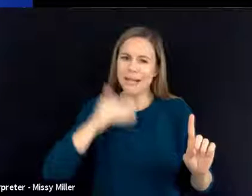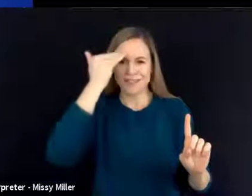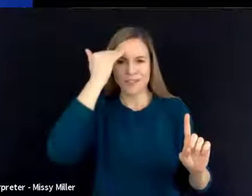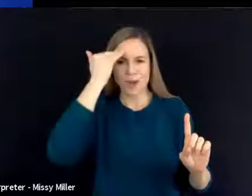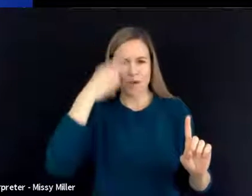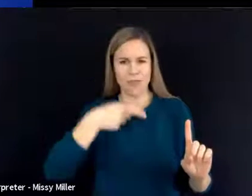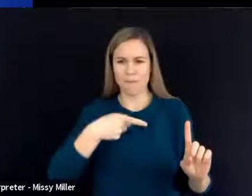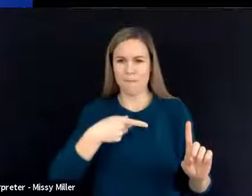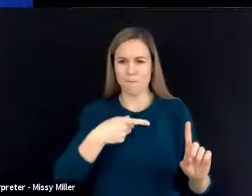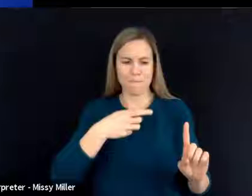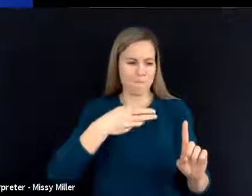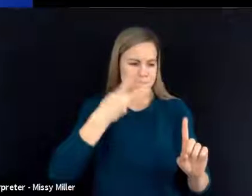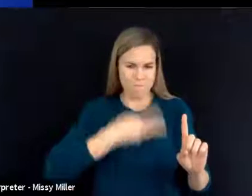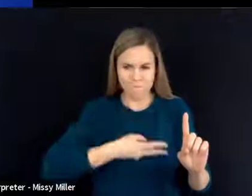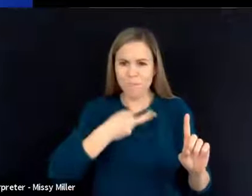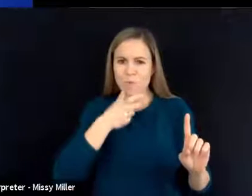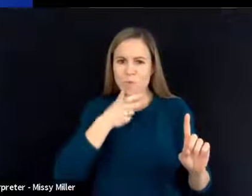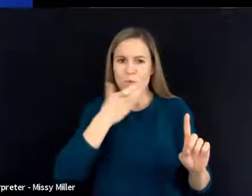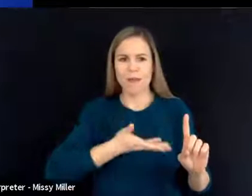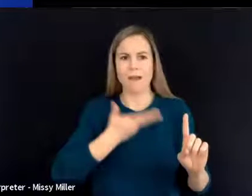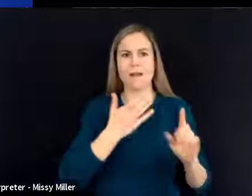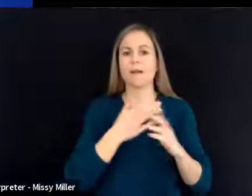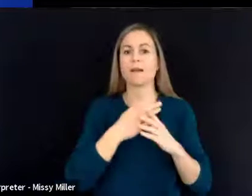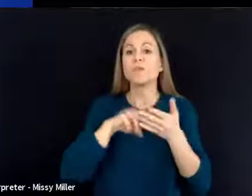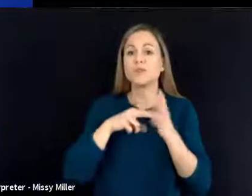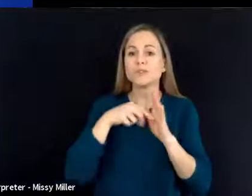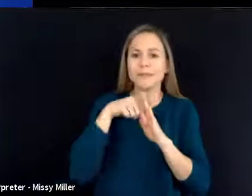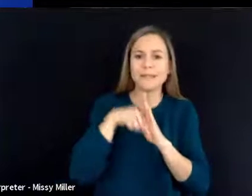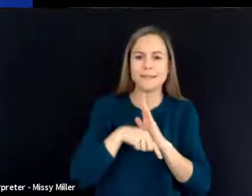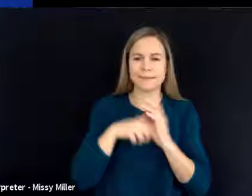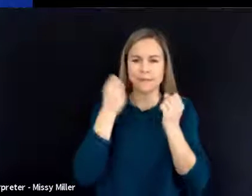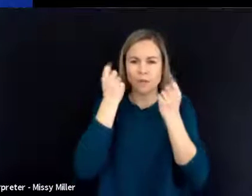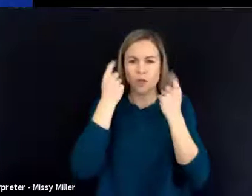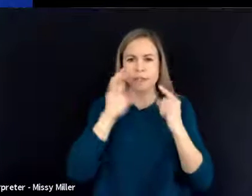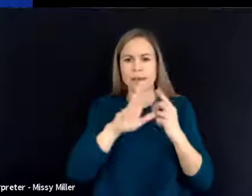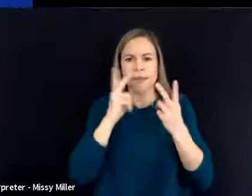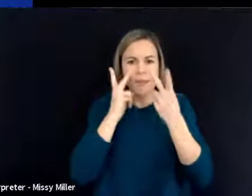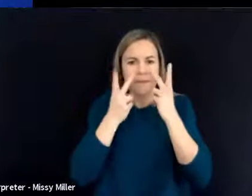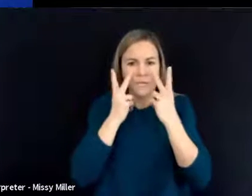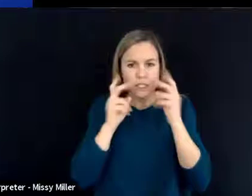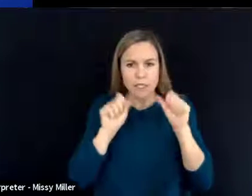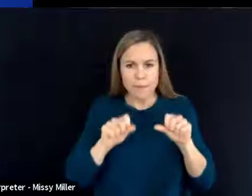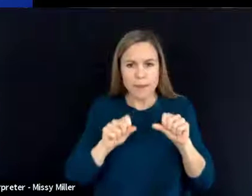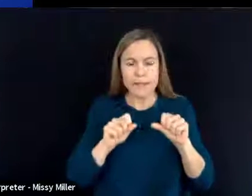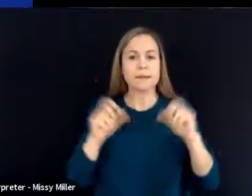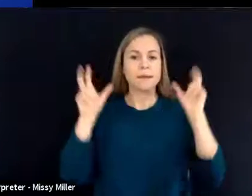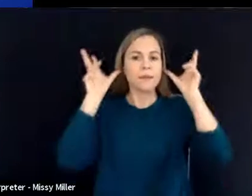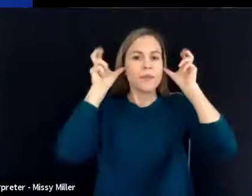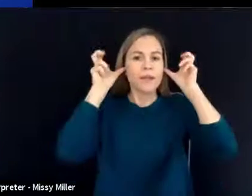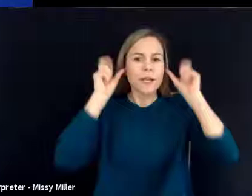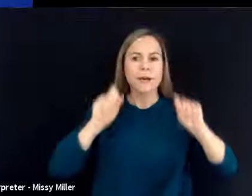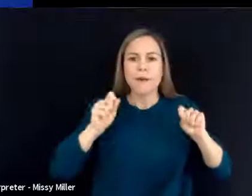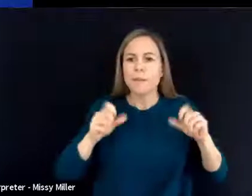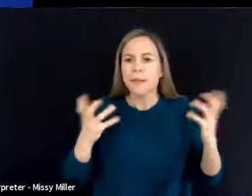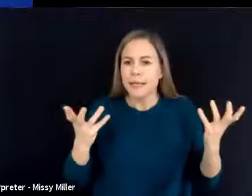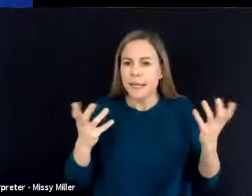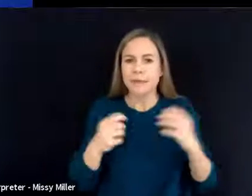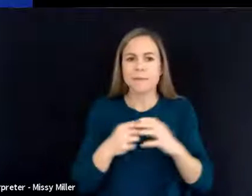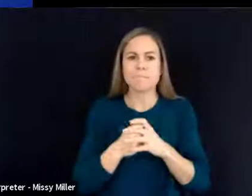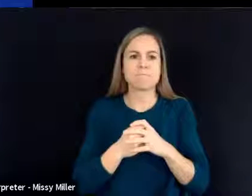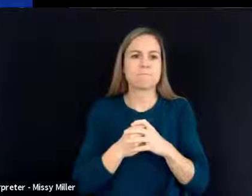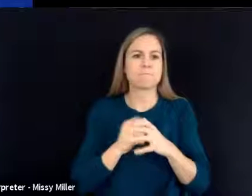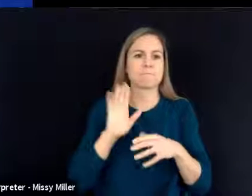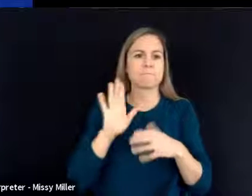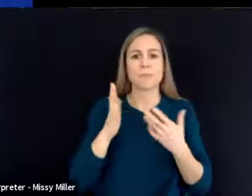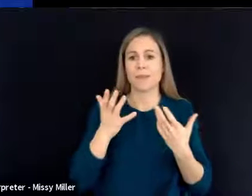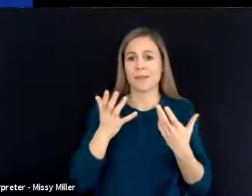learner involves understanding what's their vision status, what's their hearing status, how